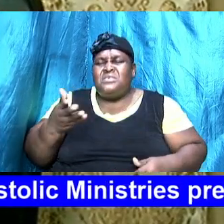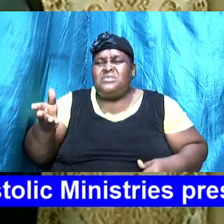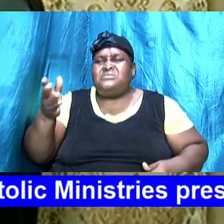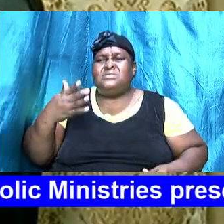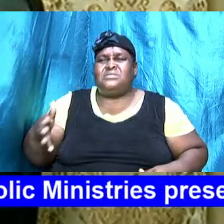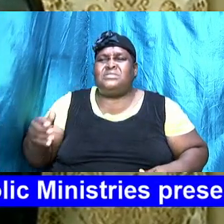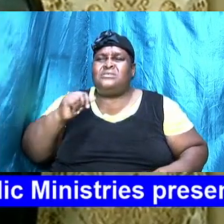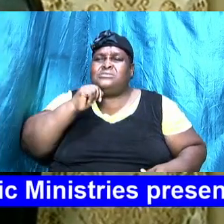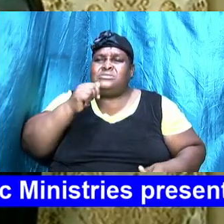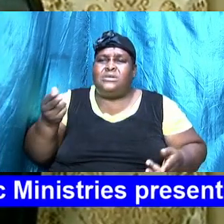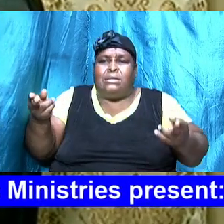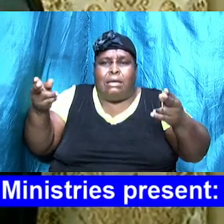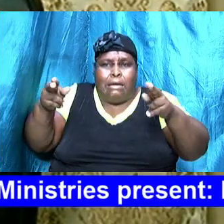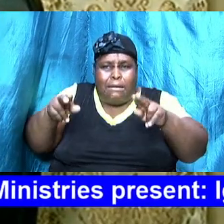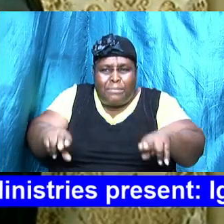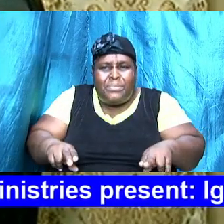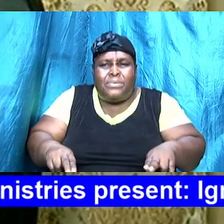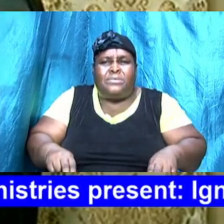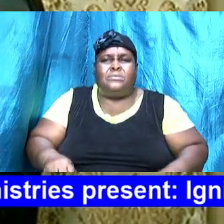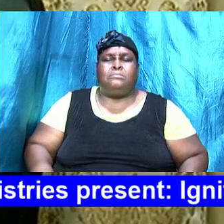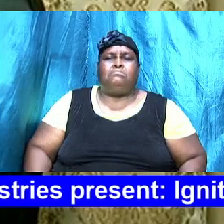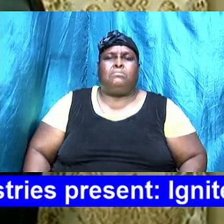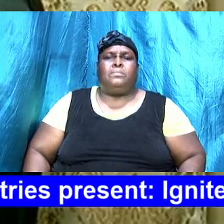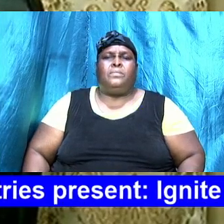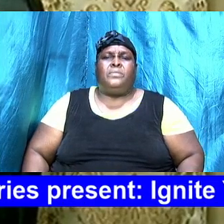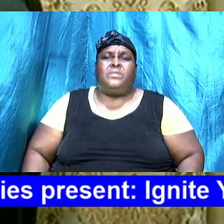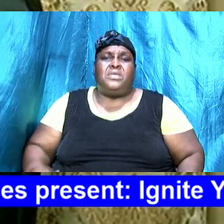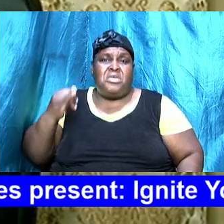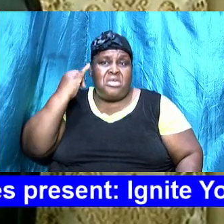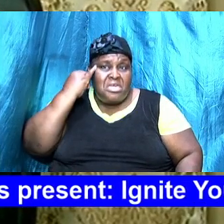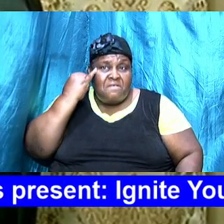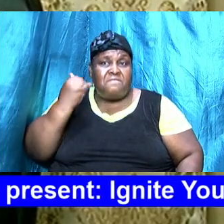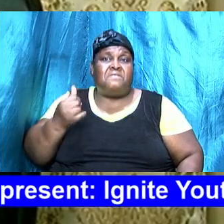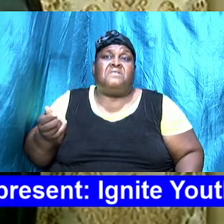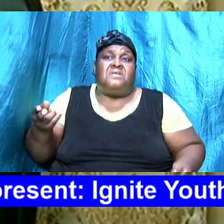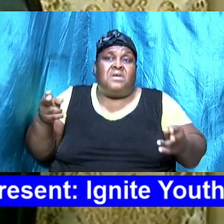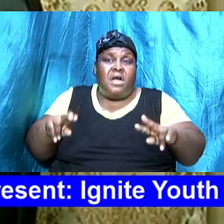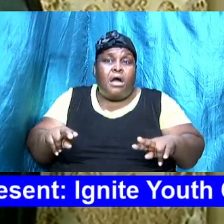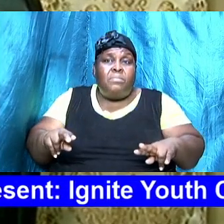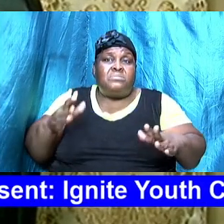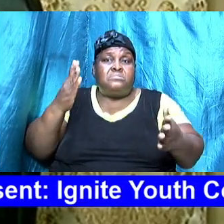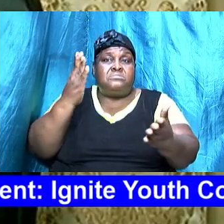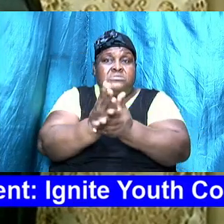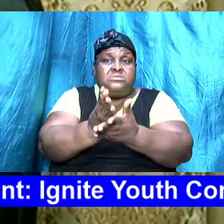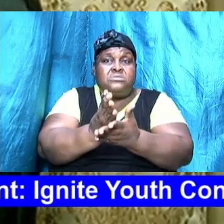if they happen, cease and desist.